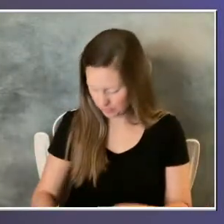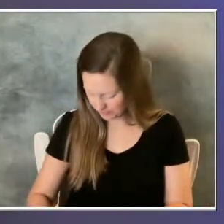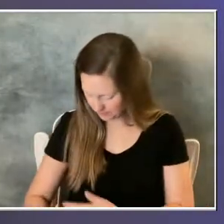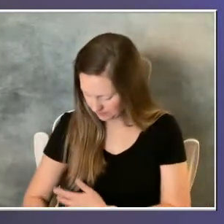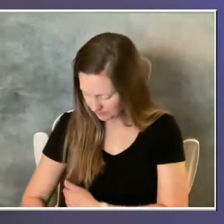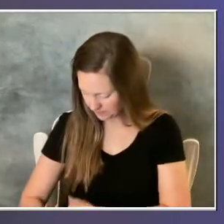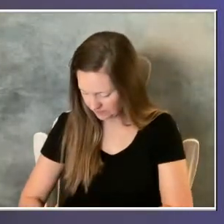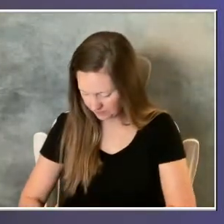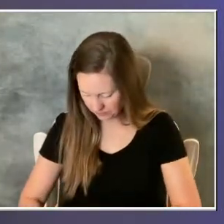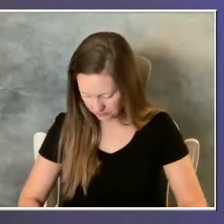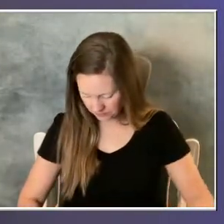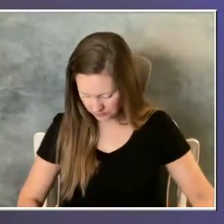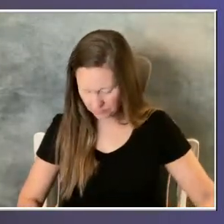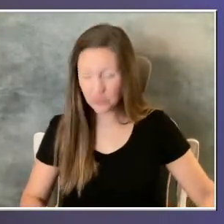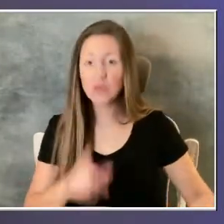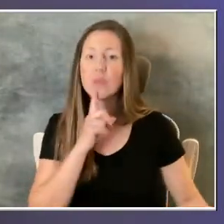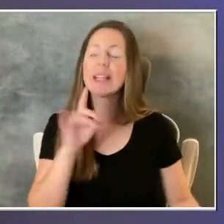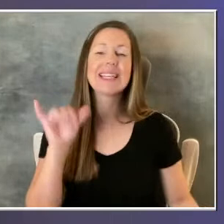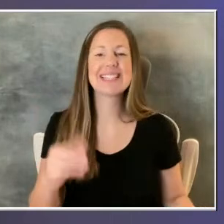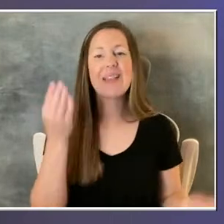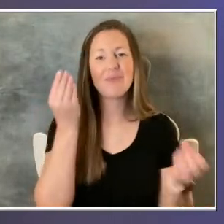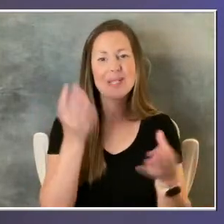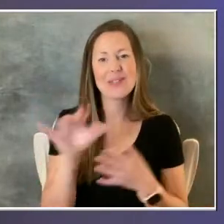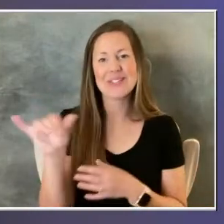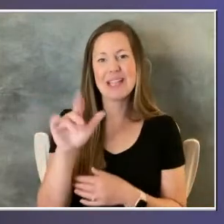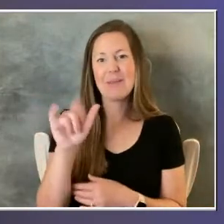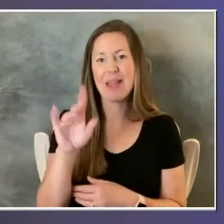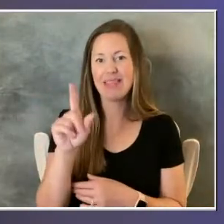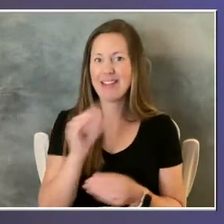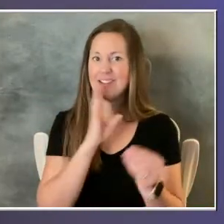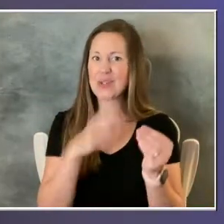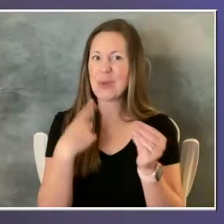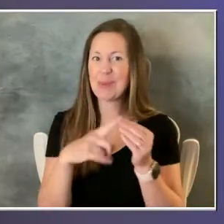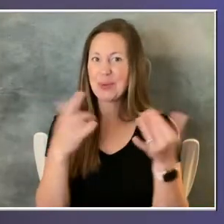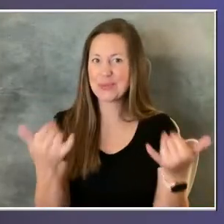that Linda brought today, to go through